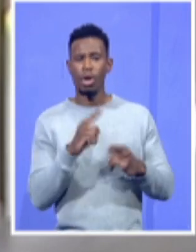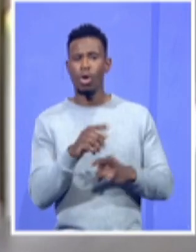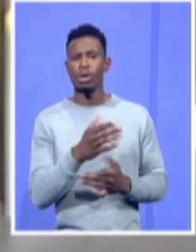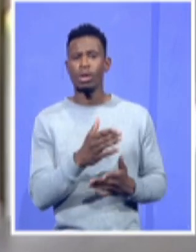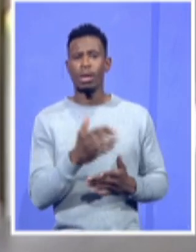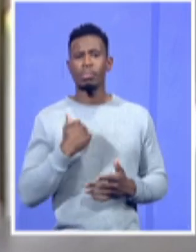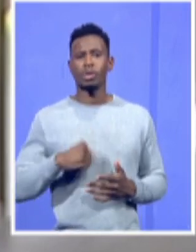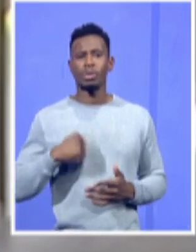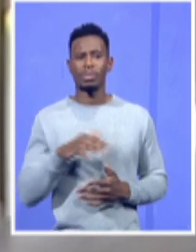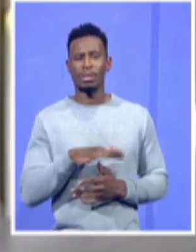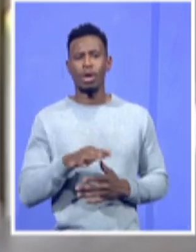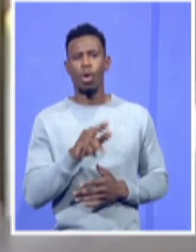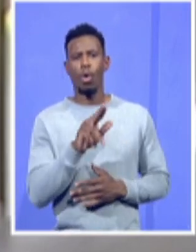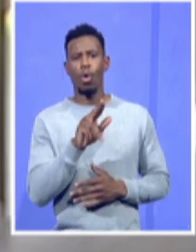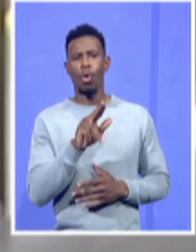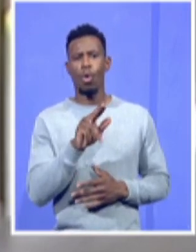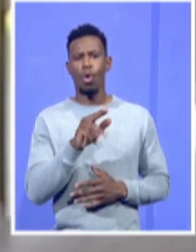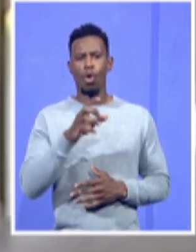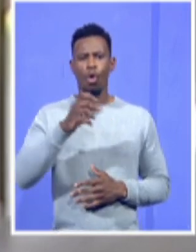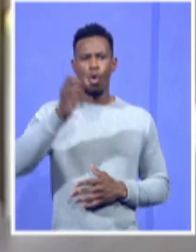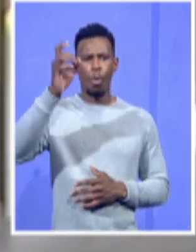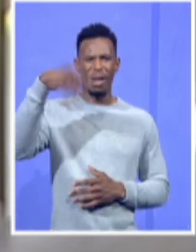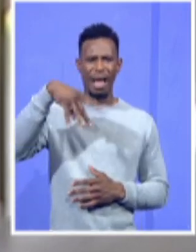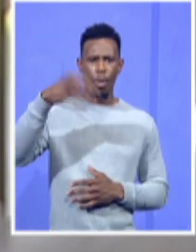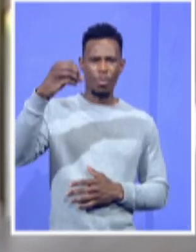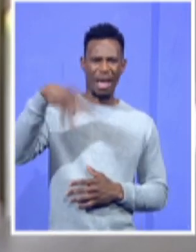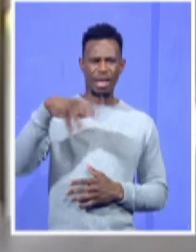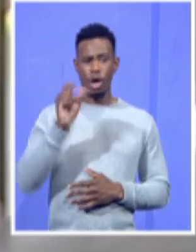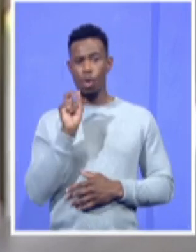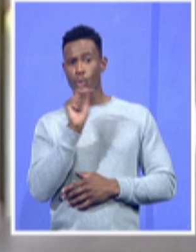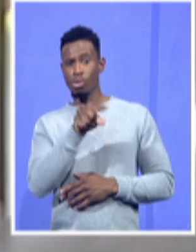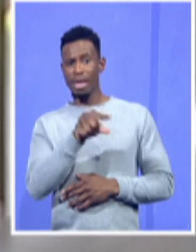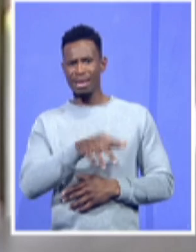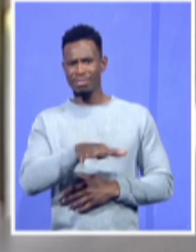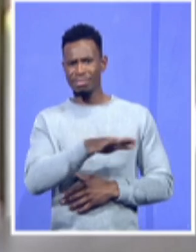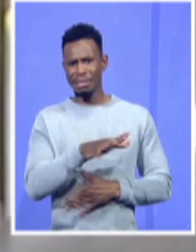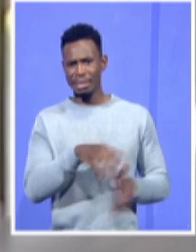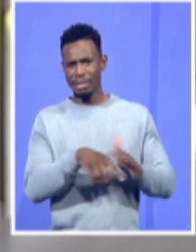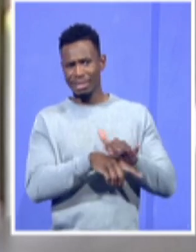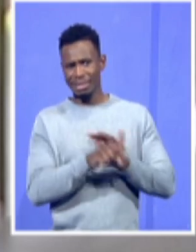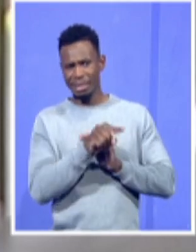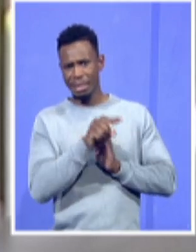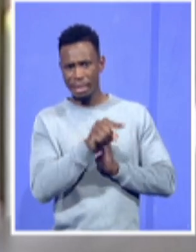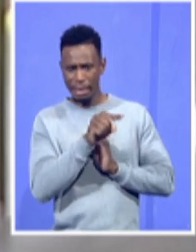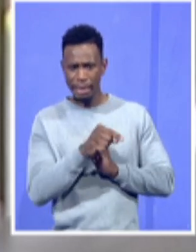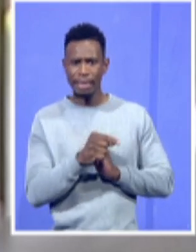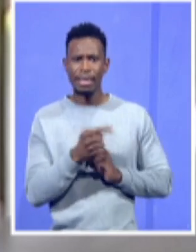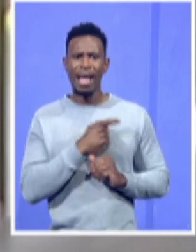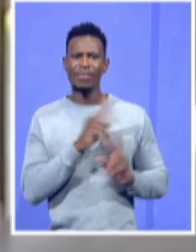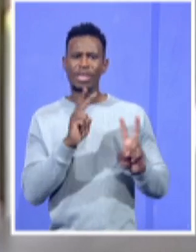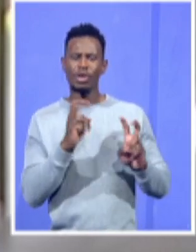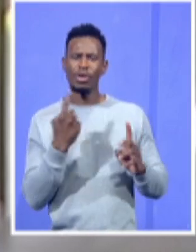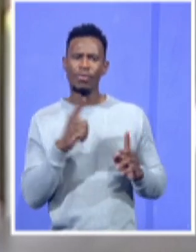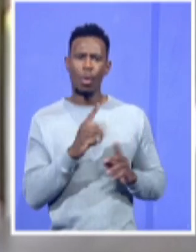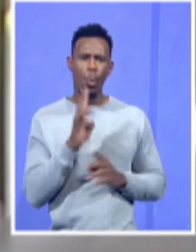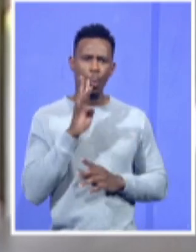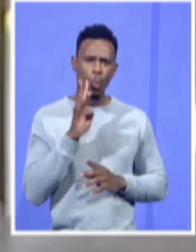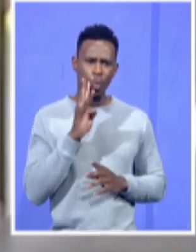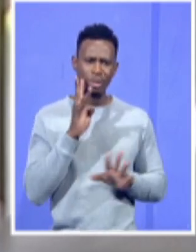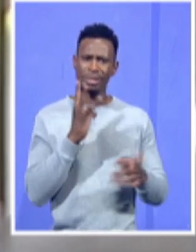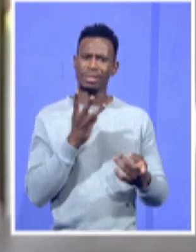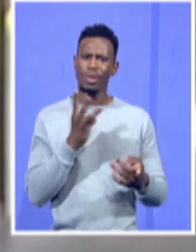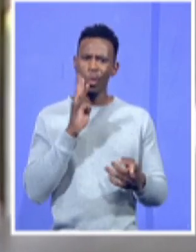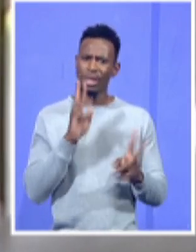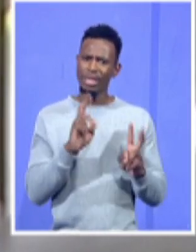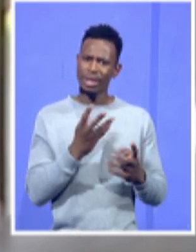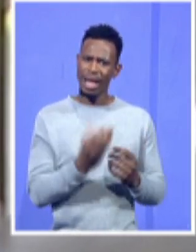as Umkhanyakude district, where the residents of that district are suffering with issues pertaining to water, which is a basic necessity.